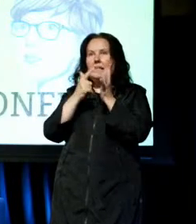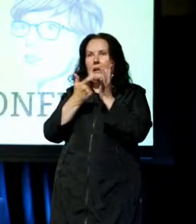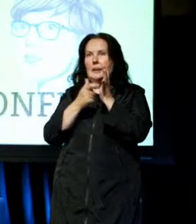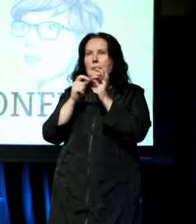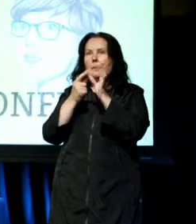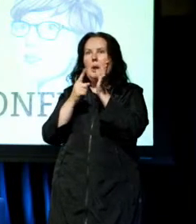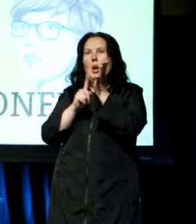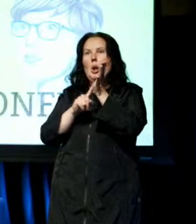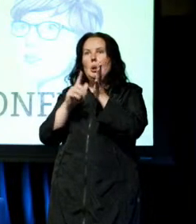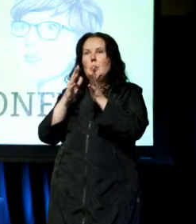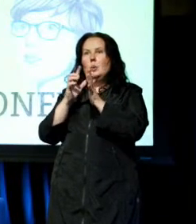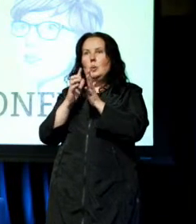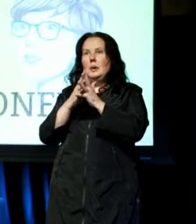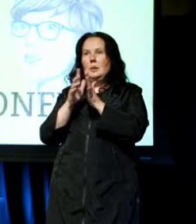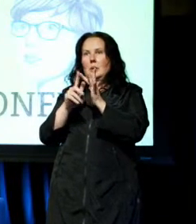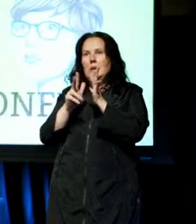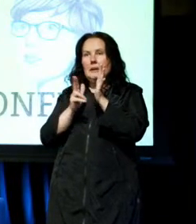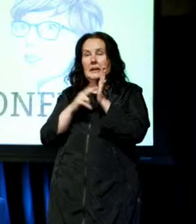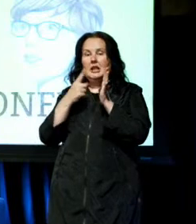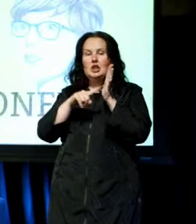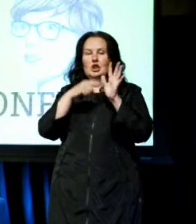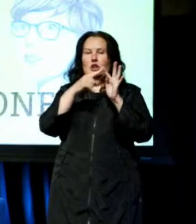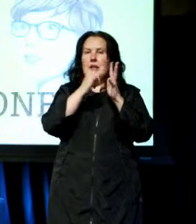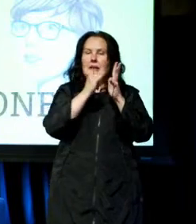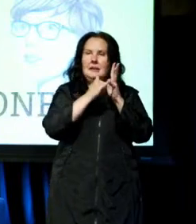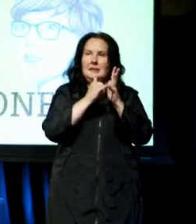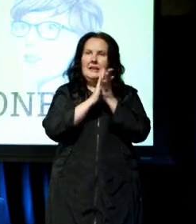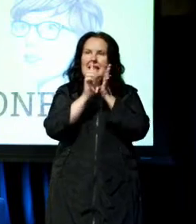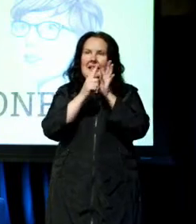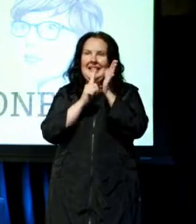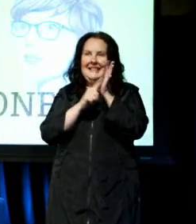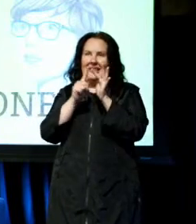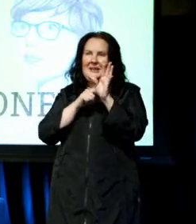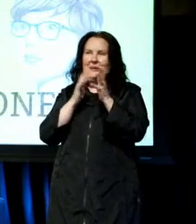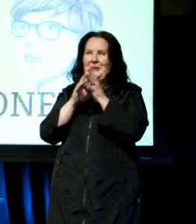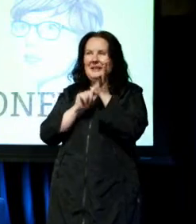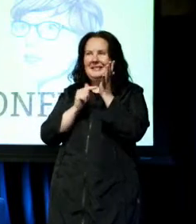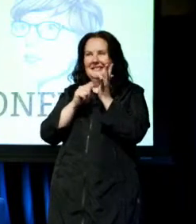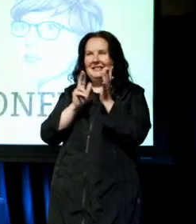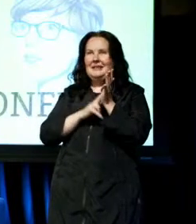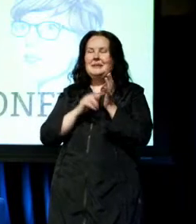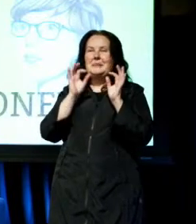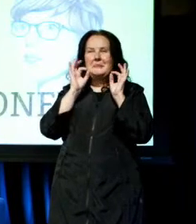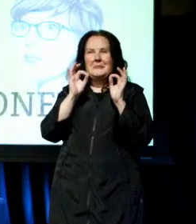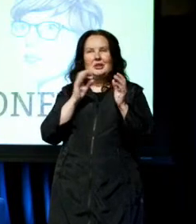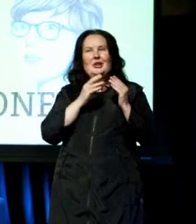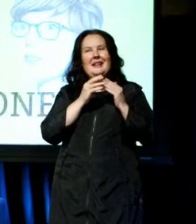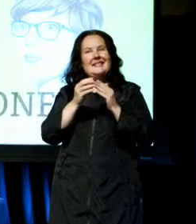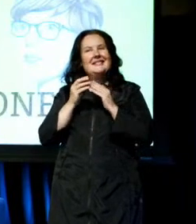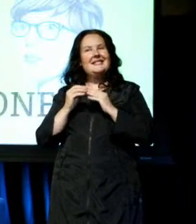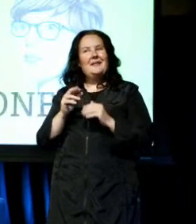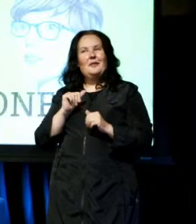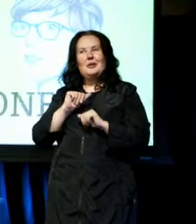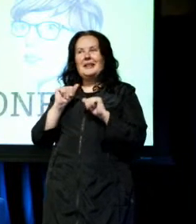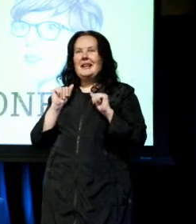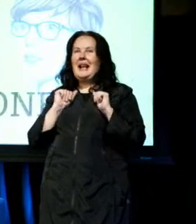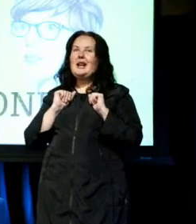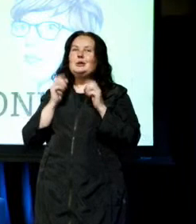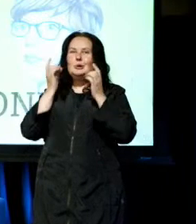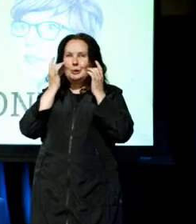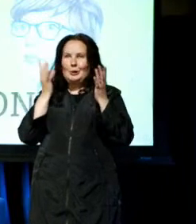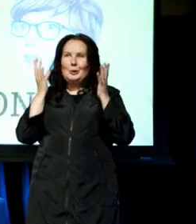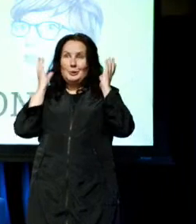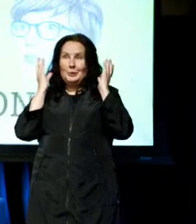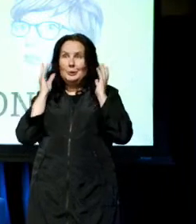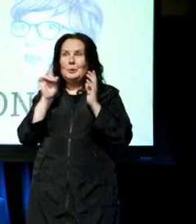Jess Healy Walton so much for being my guests at the first live show of Just a Spoonful. I want to thank everyone in the audience for coming. So